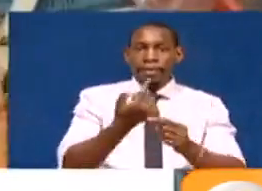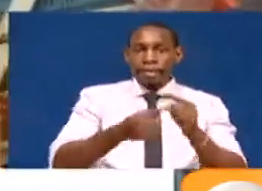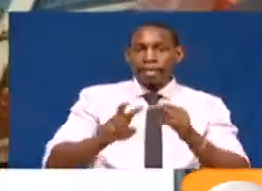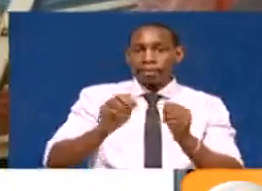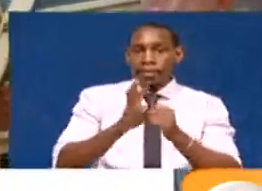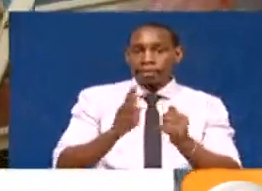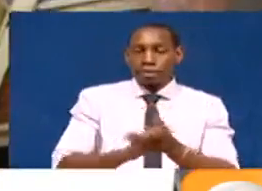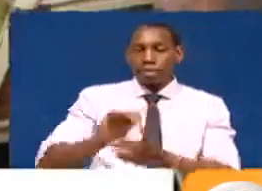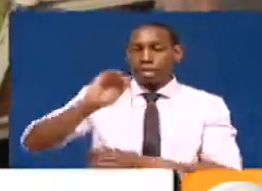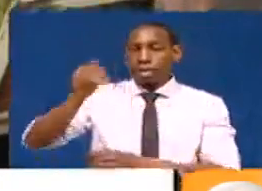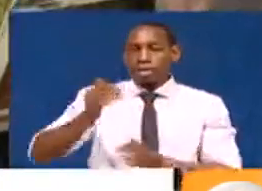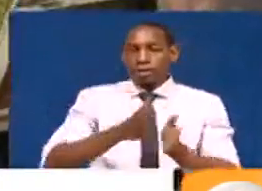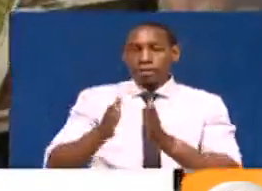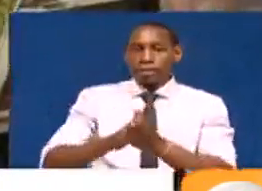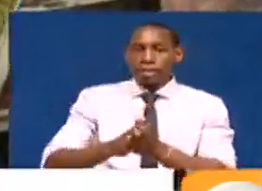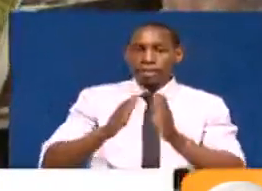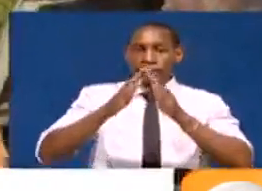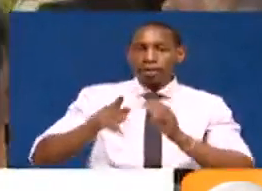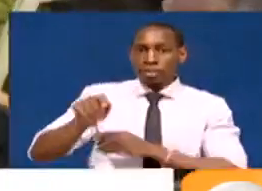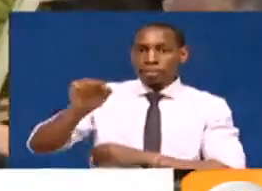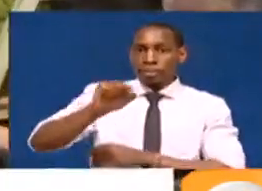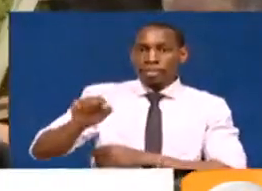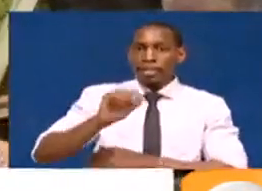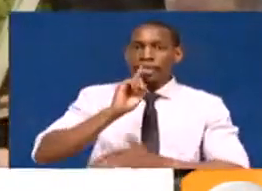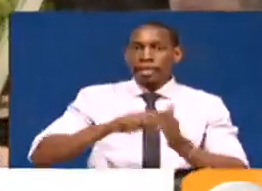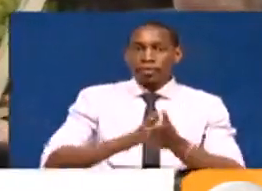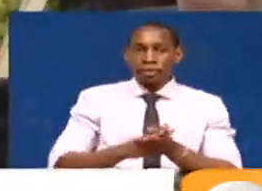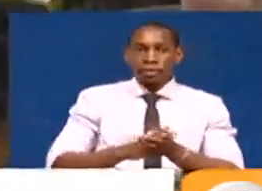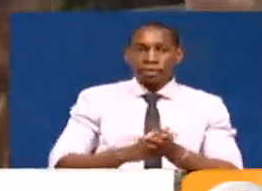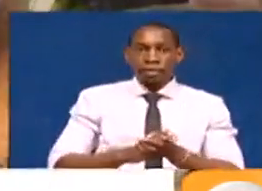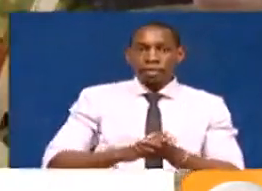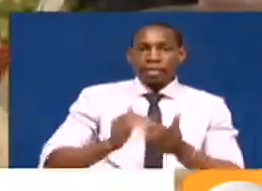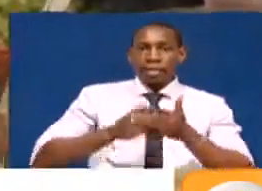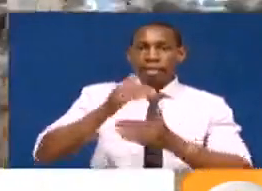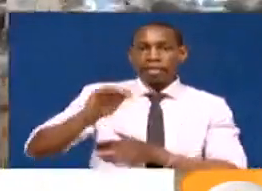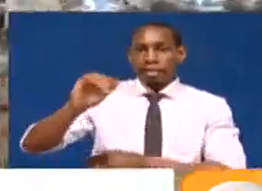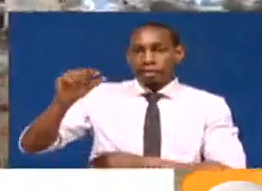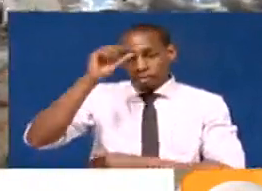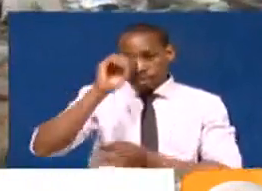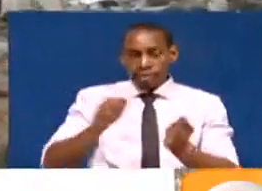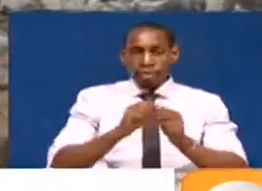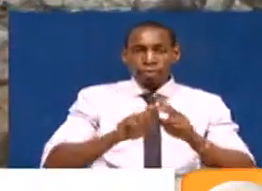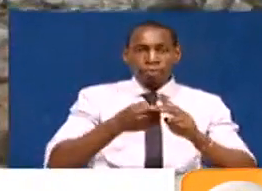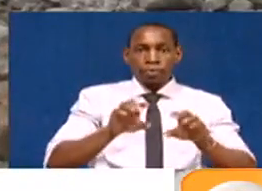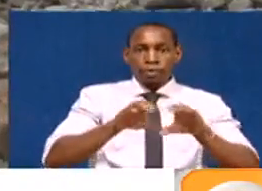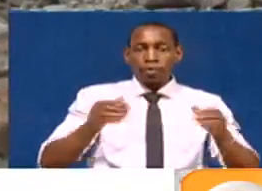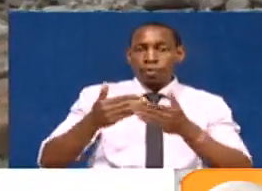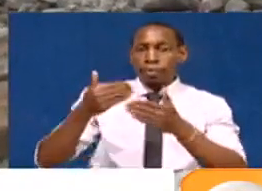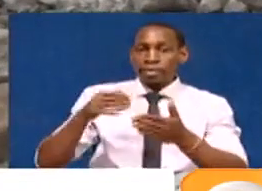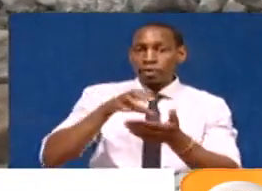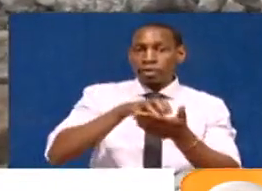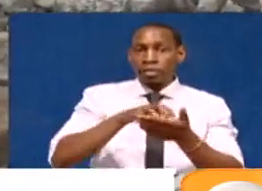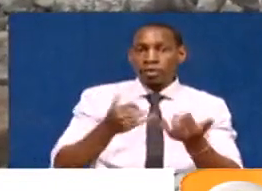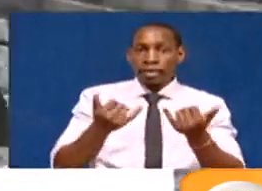2014. Urban Planning and Housing PS Charles Hinga said the successive county governments were not able to restore the market to its previous